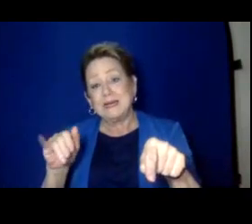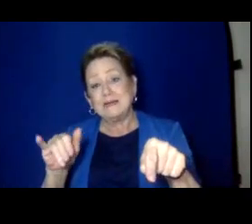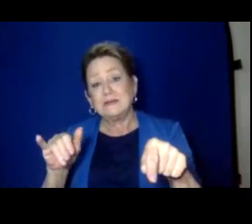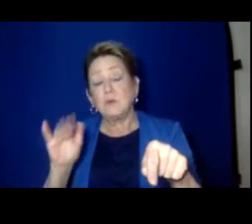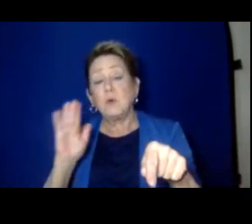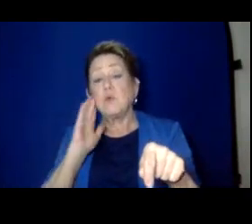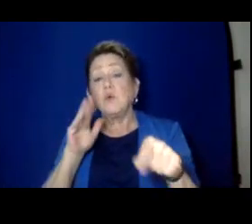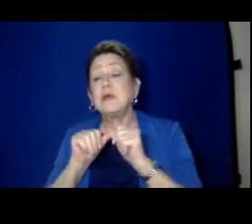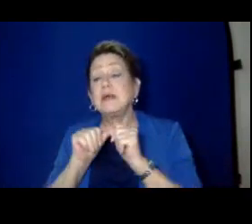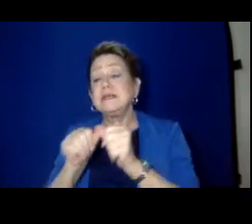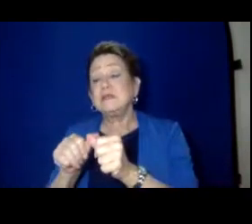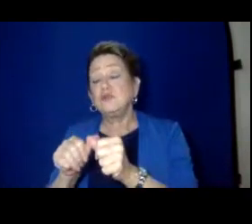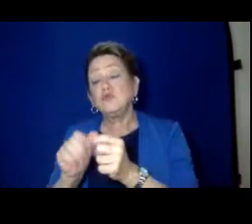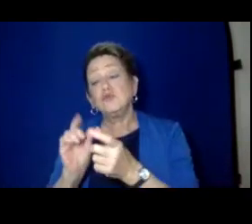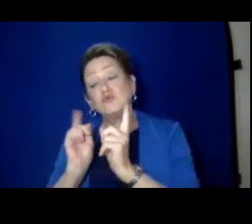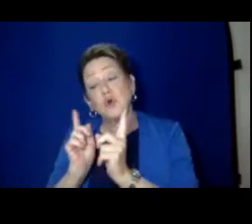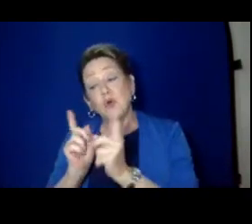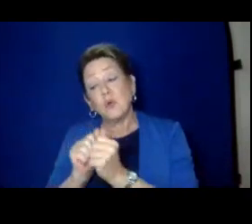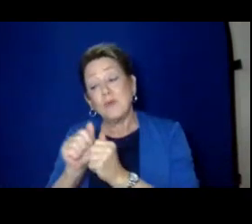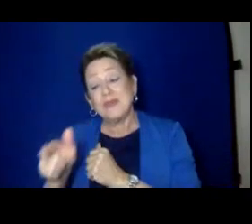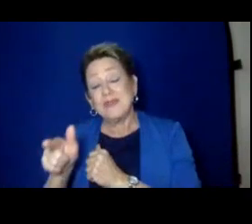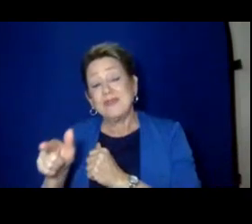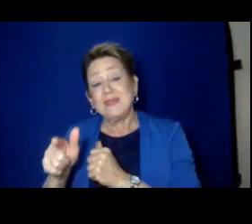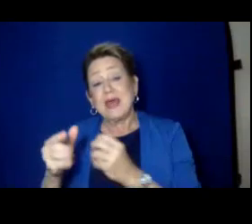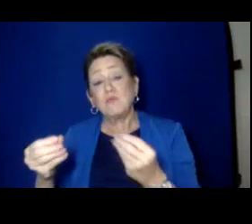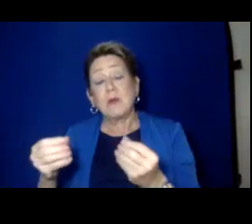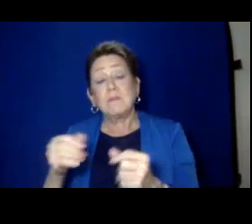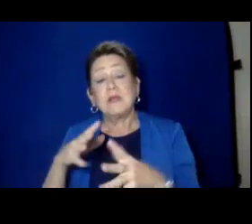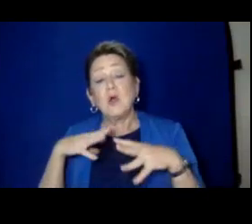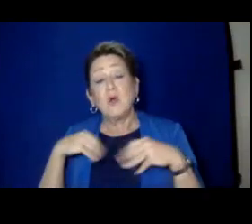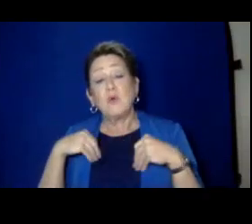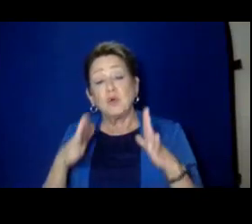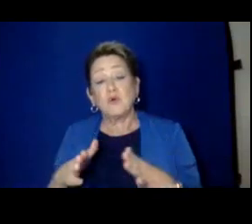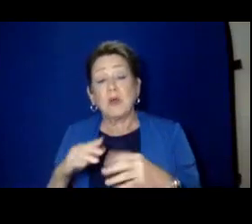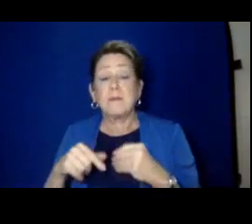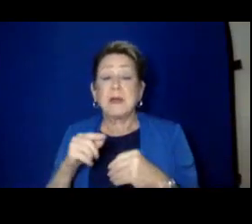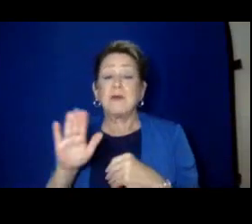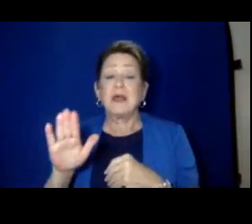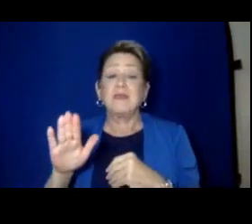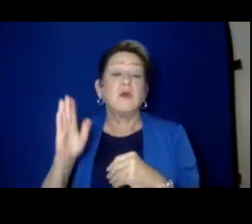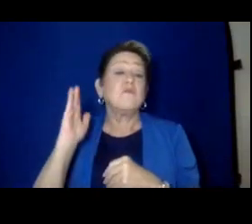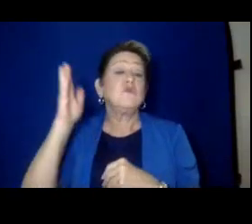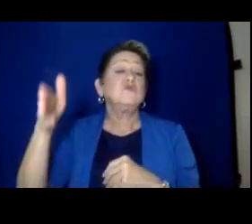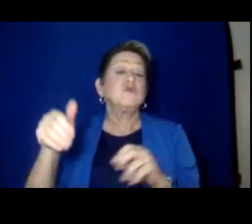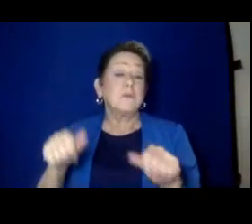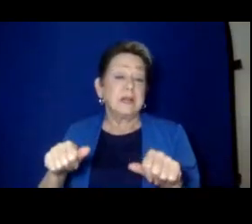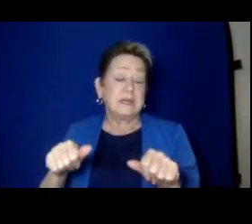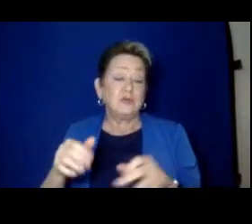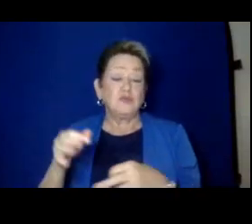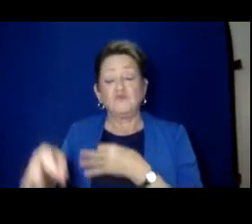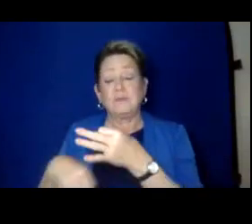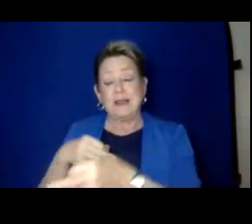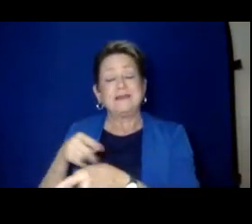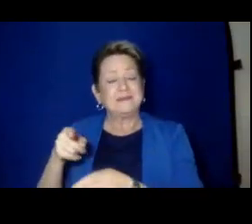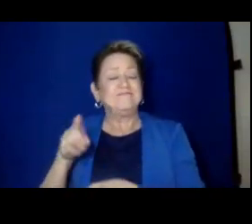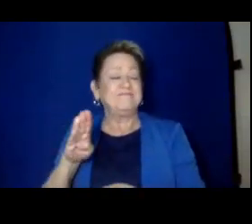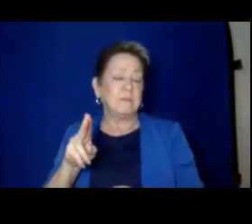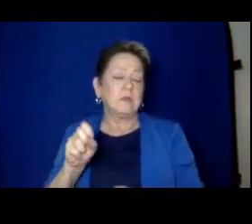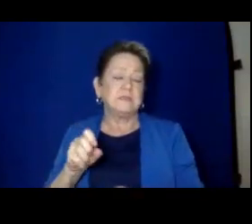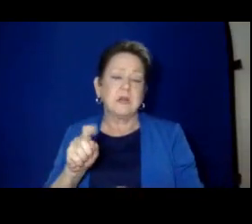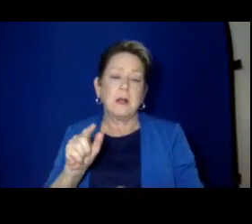will continue to have conversations with that property owner regarding any future ability to replace those bus stops. Yeah.